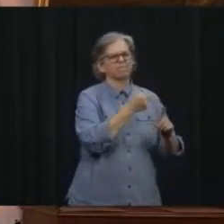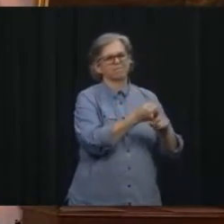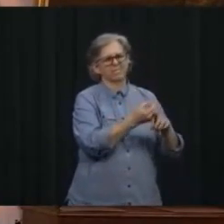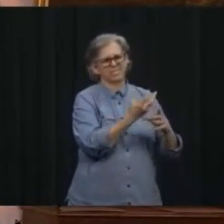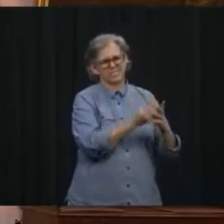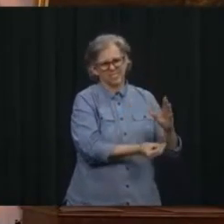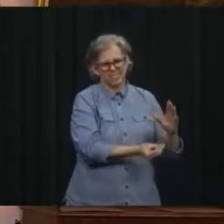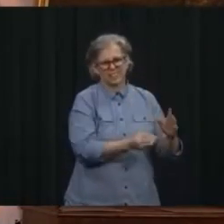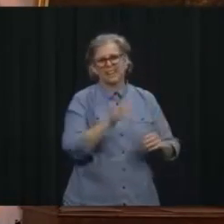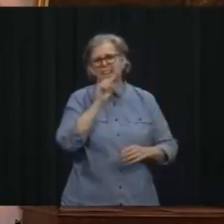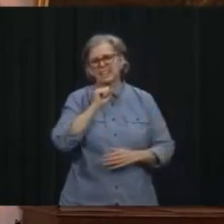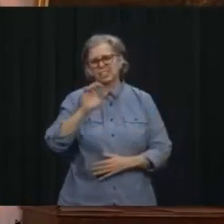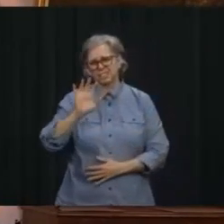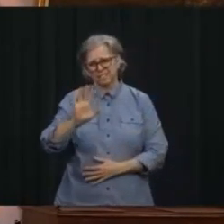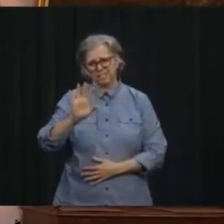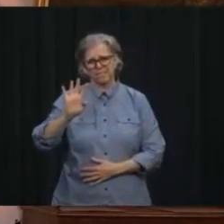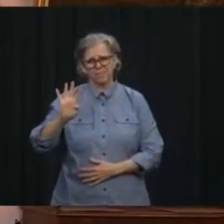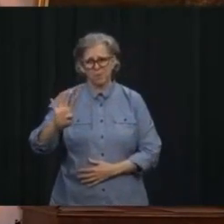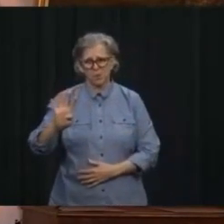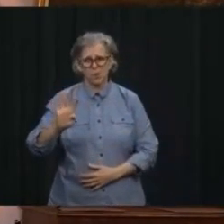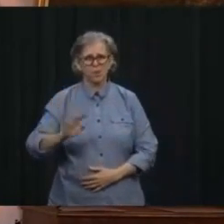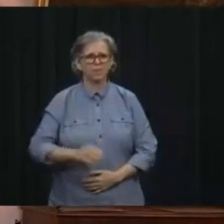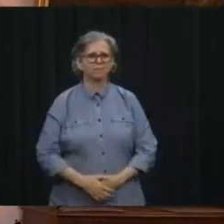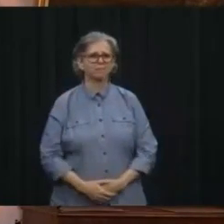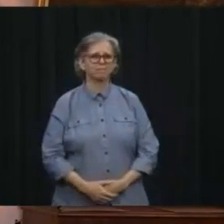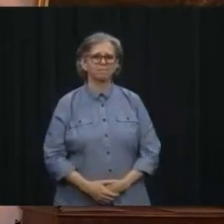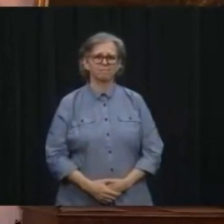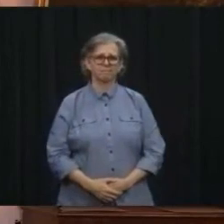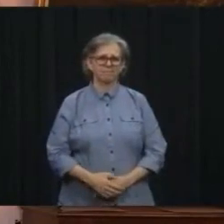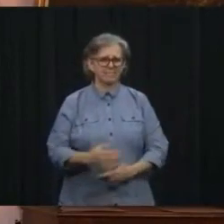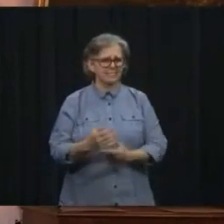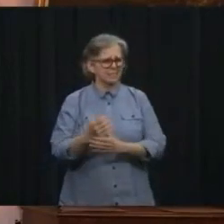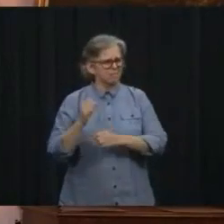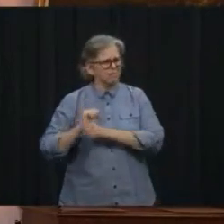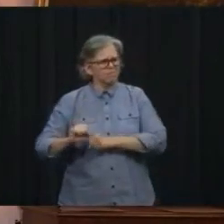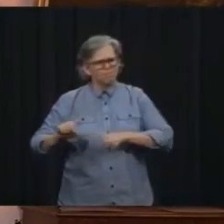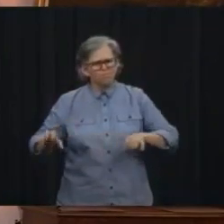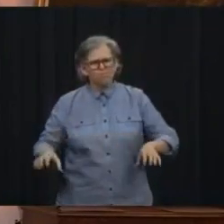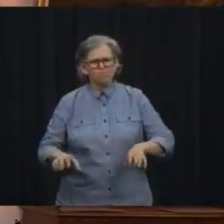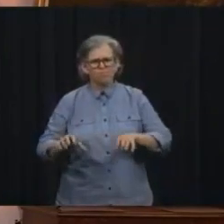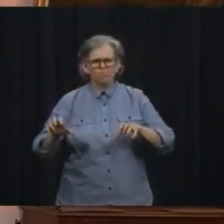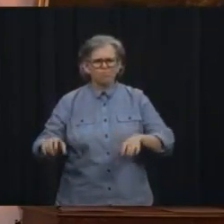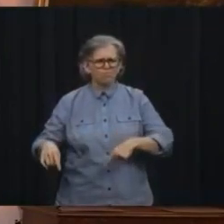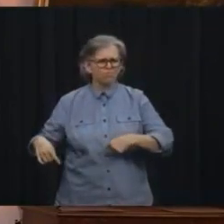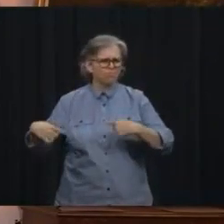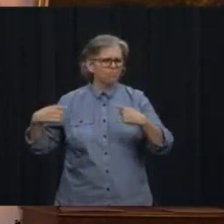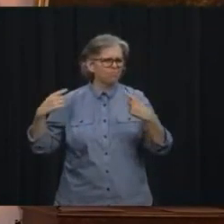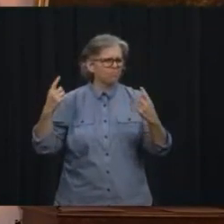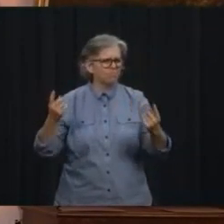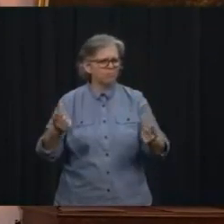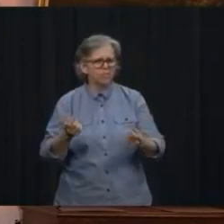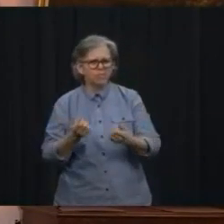He worked tirelessly to advance issues important to the Mahoning Valley.